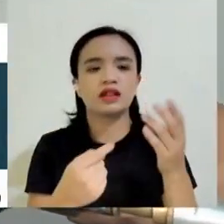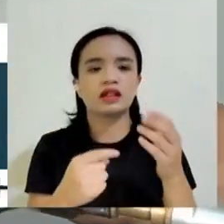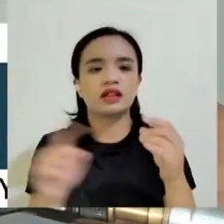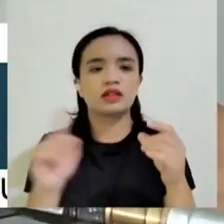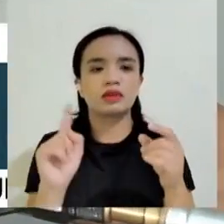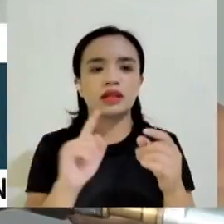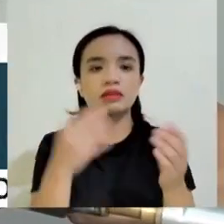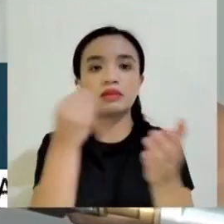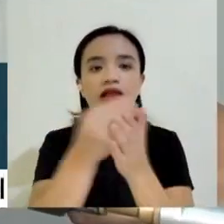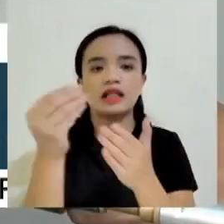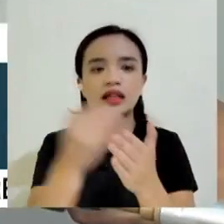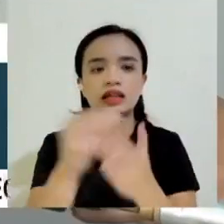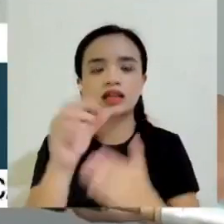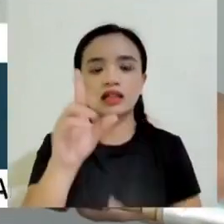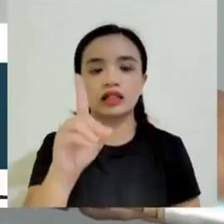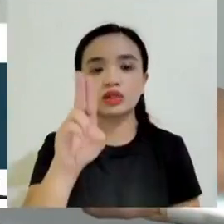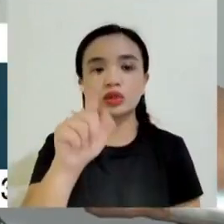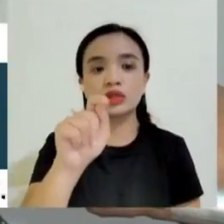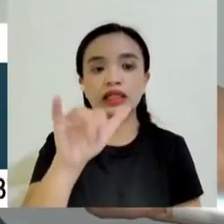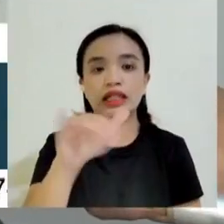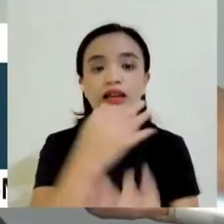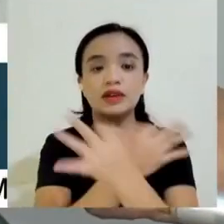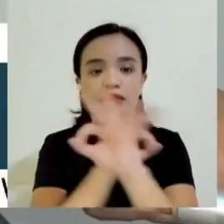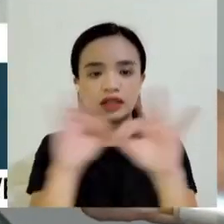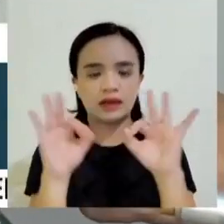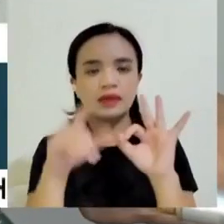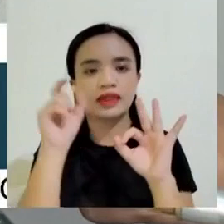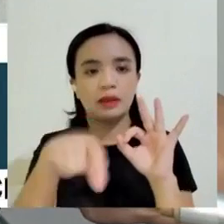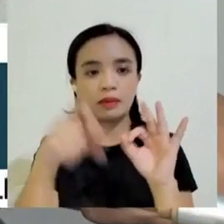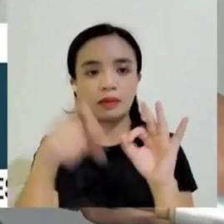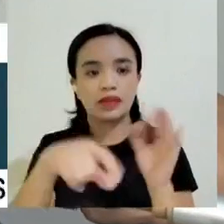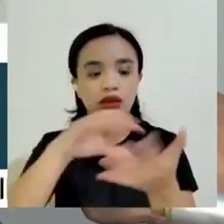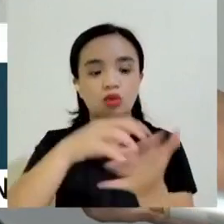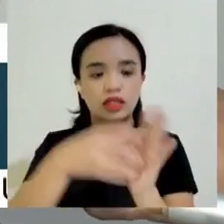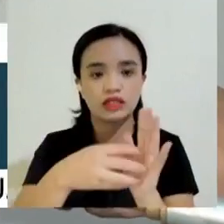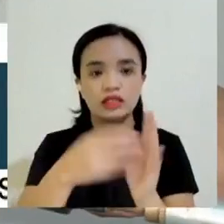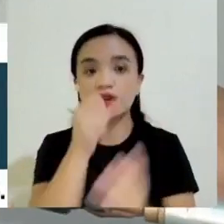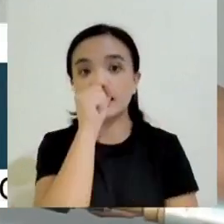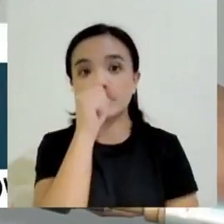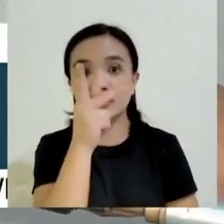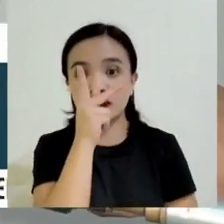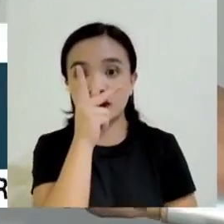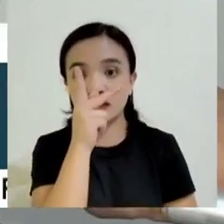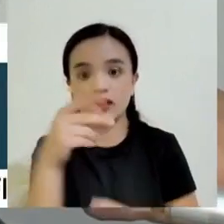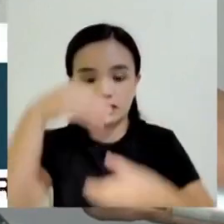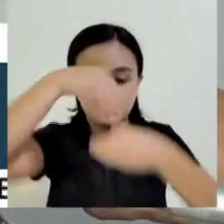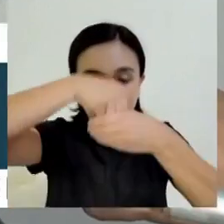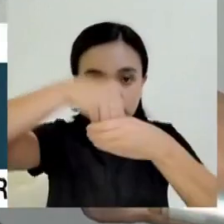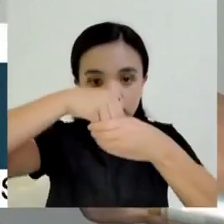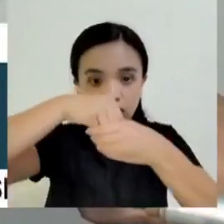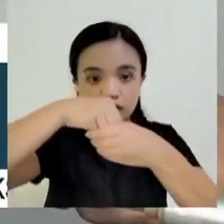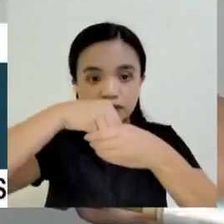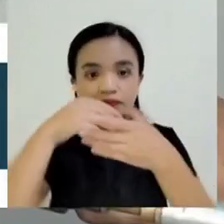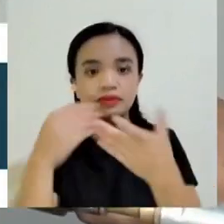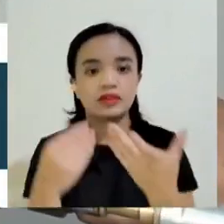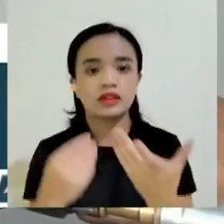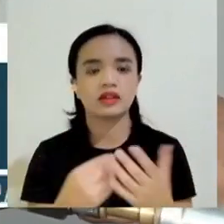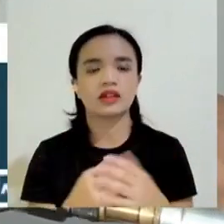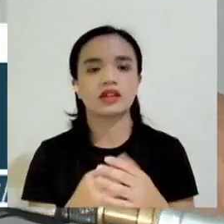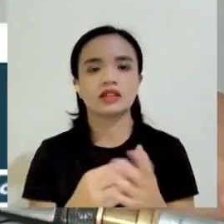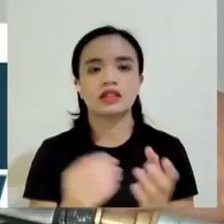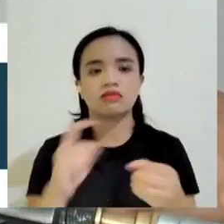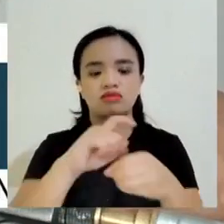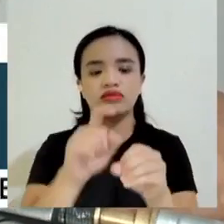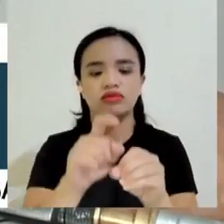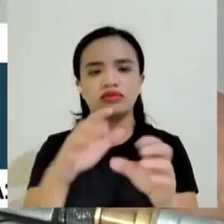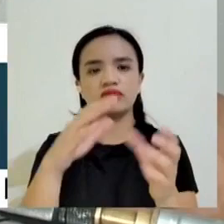na imbis po na mga cookies at mga snacks, yung laman po ng mga tin can and canisters,